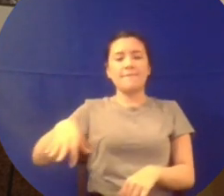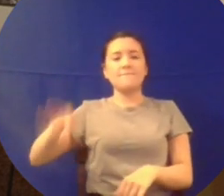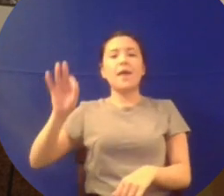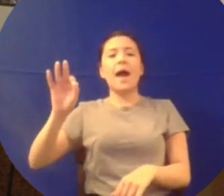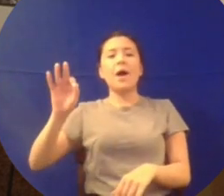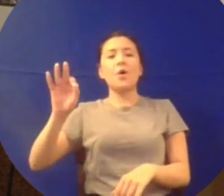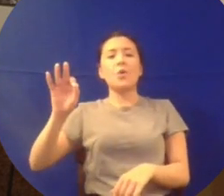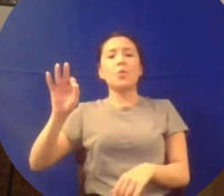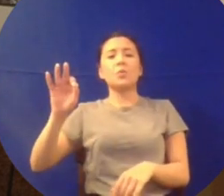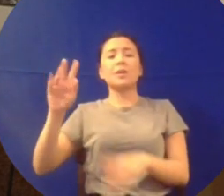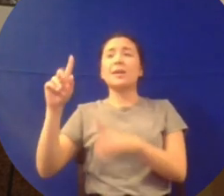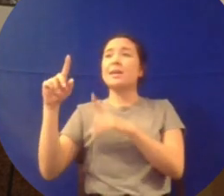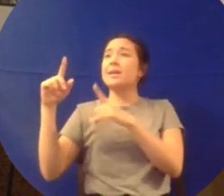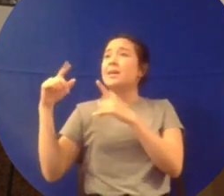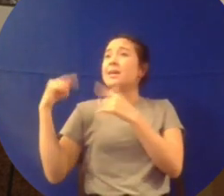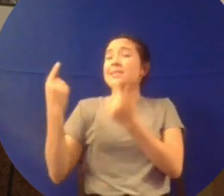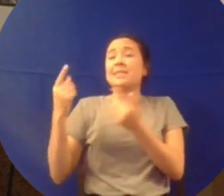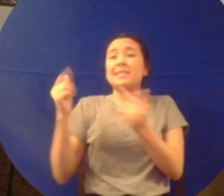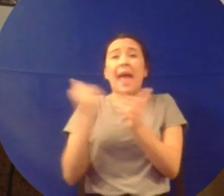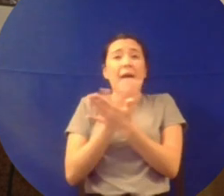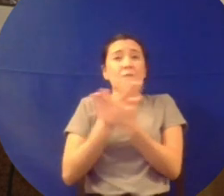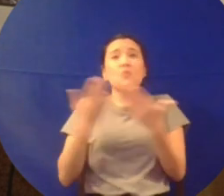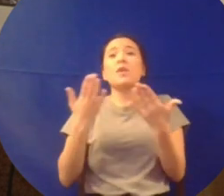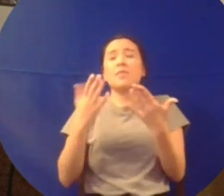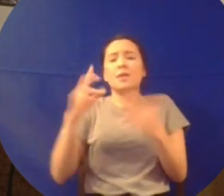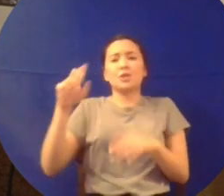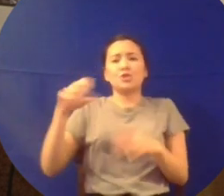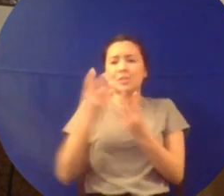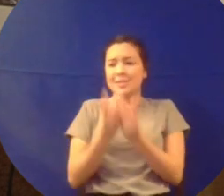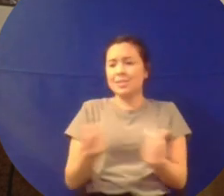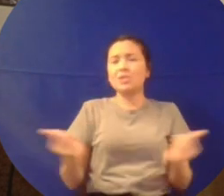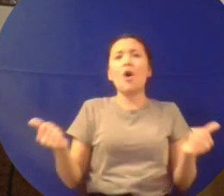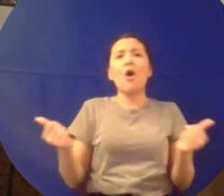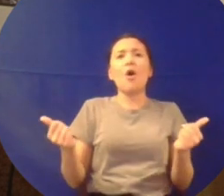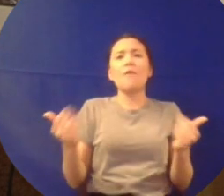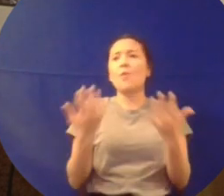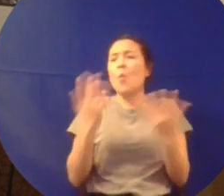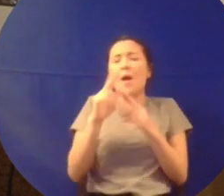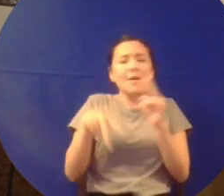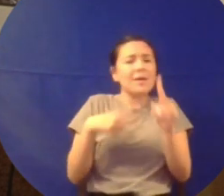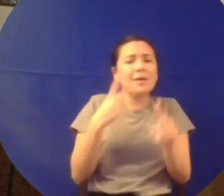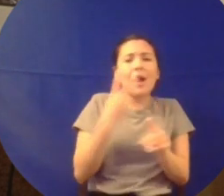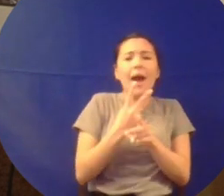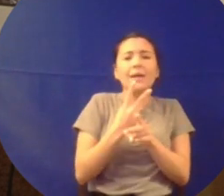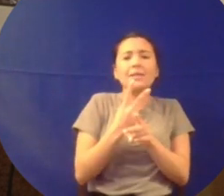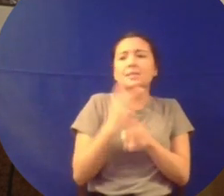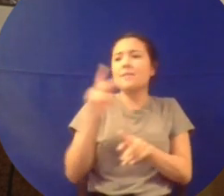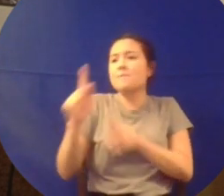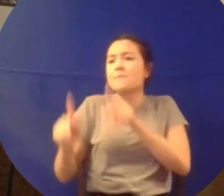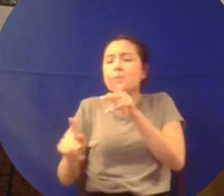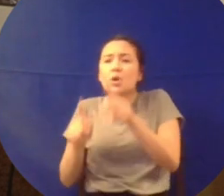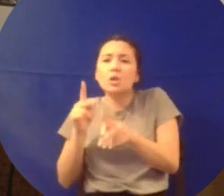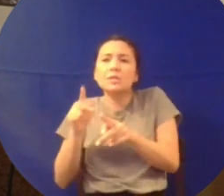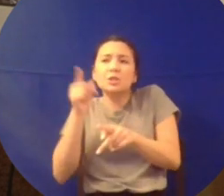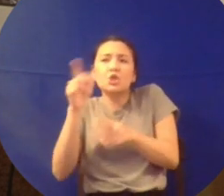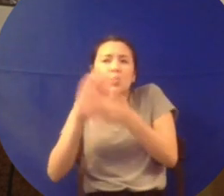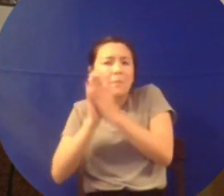Since everything is to be dissolved in this way, what sort of persons ought you to